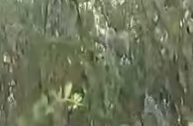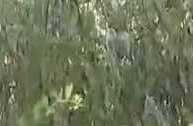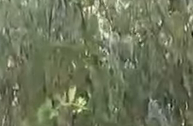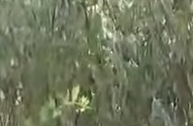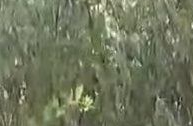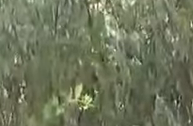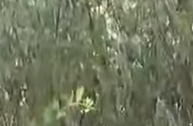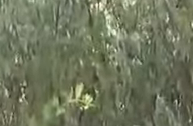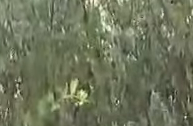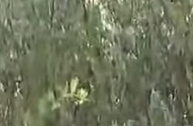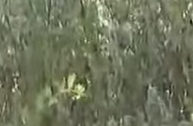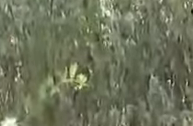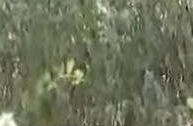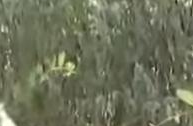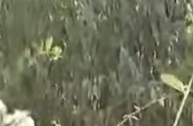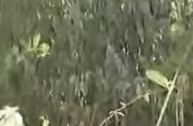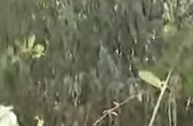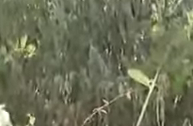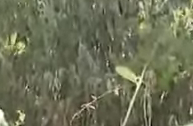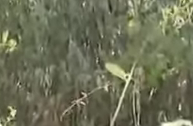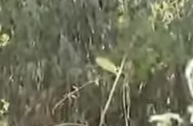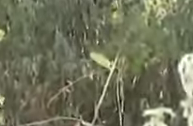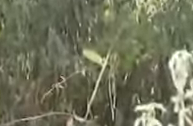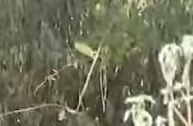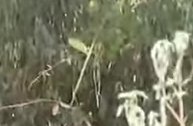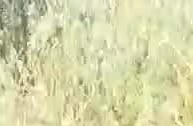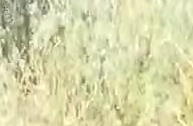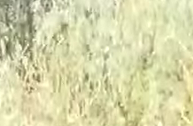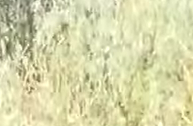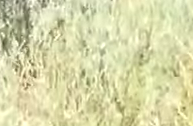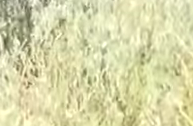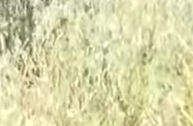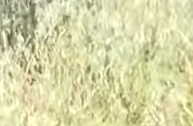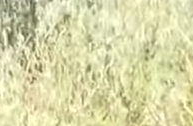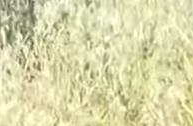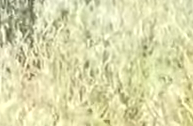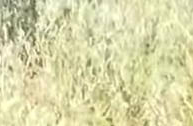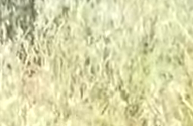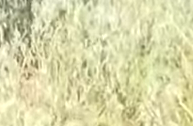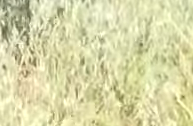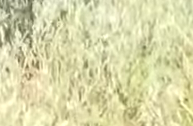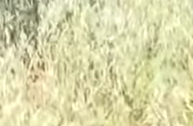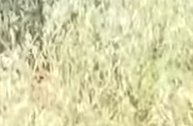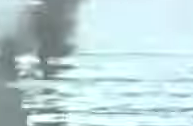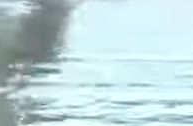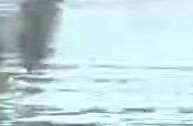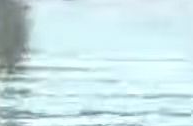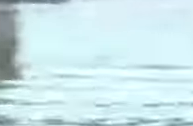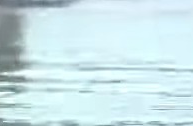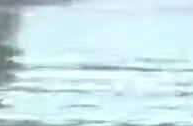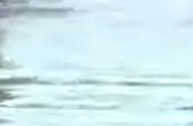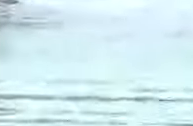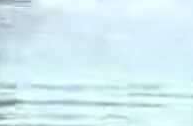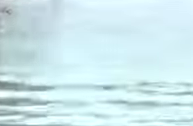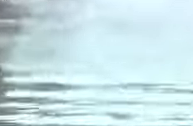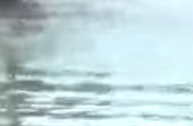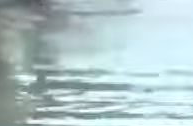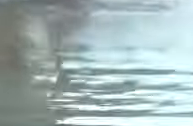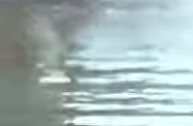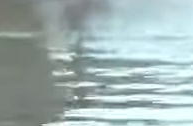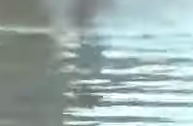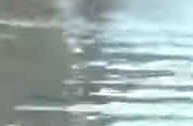The park's unique ecosystem, characterized by acacia woodland, swamps, and